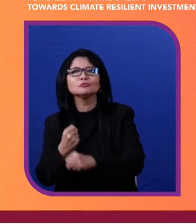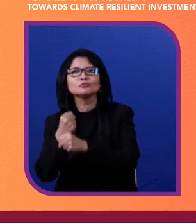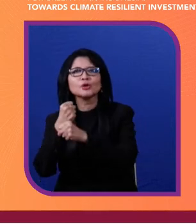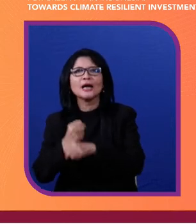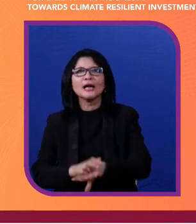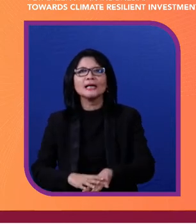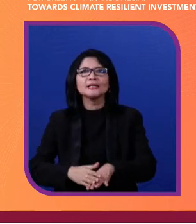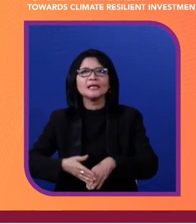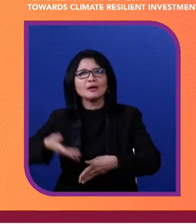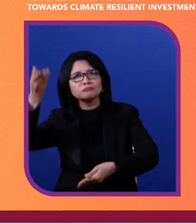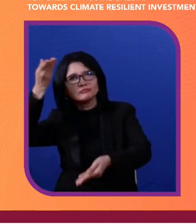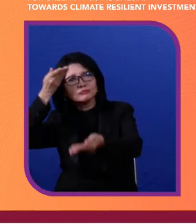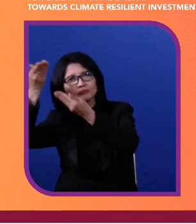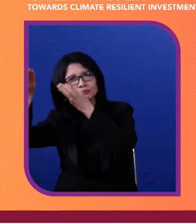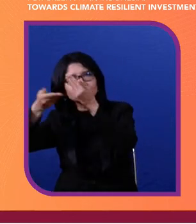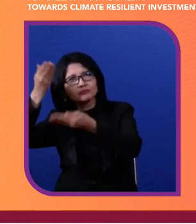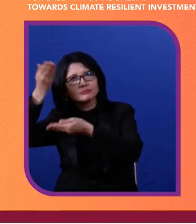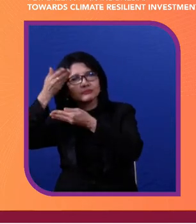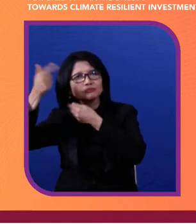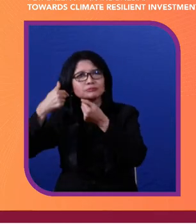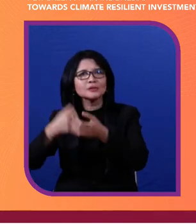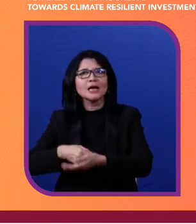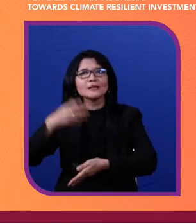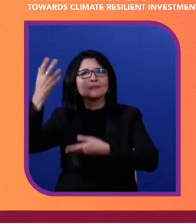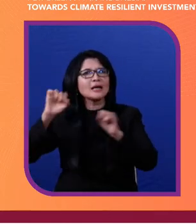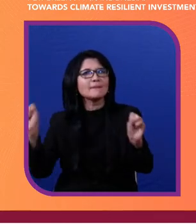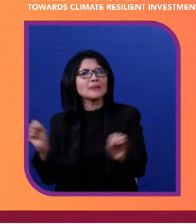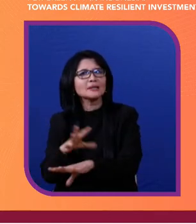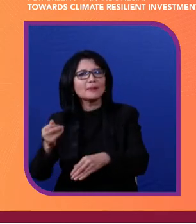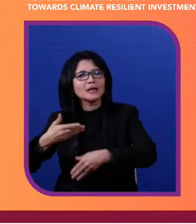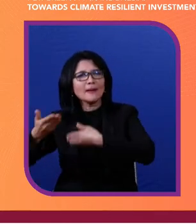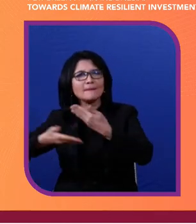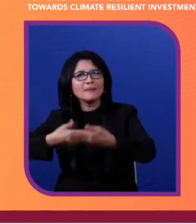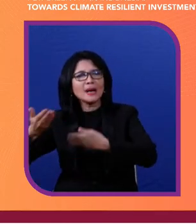development in Advertising In The Fed illusion